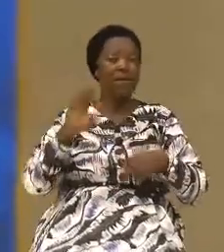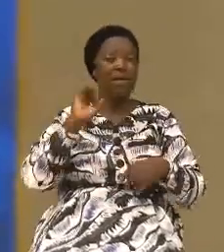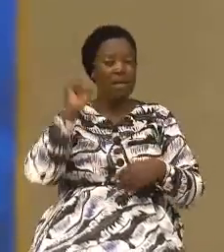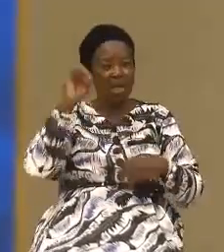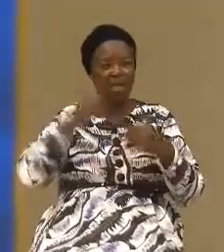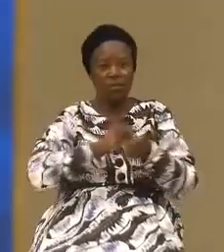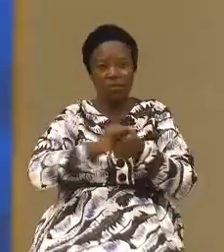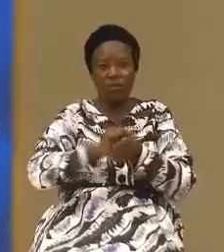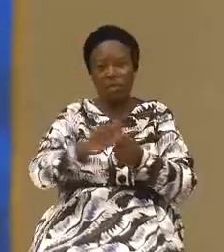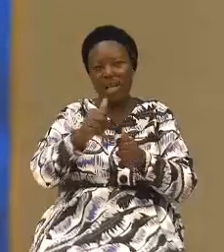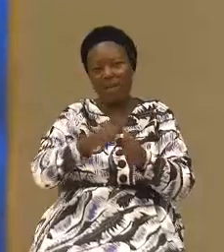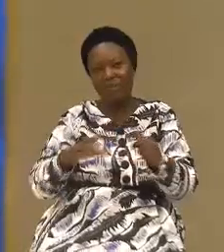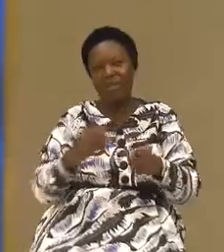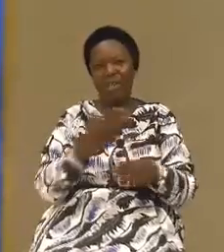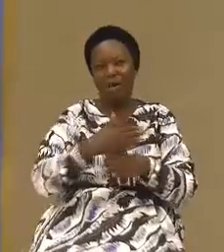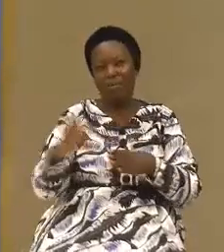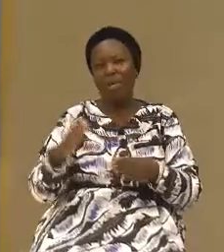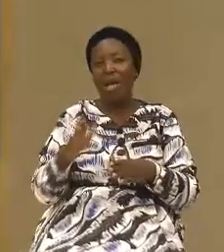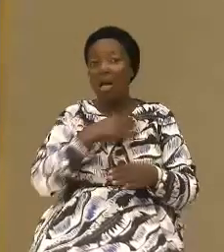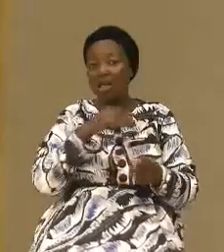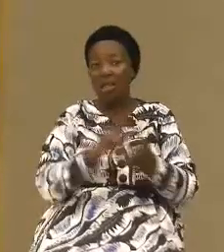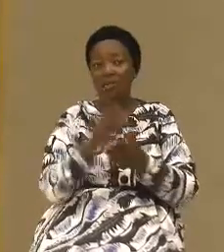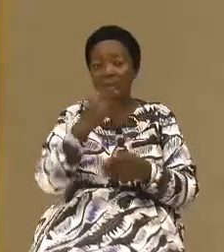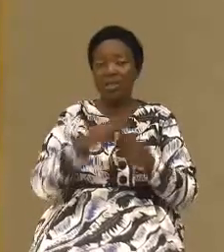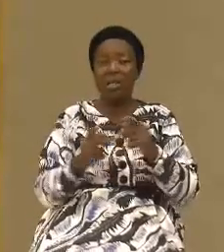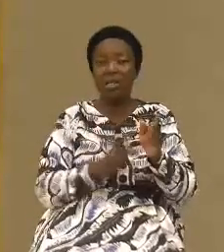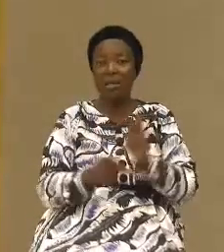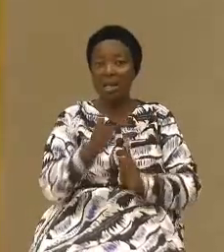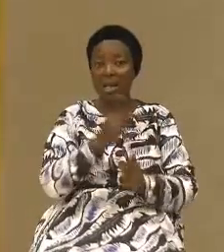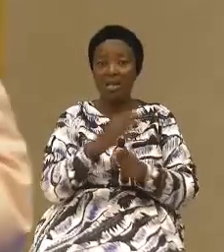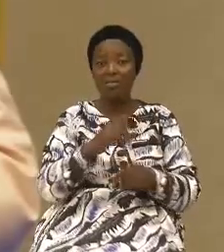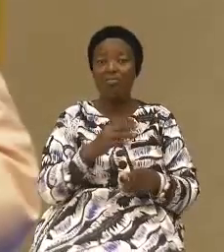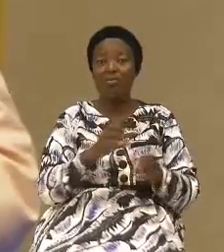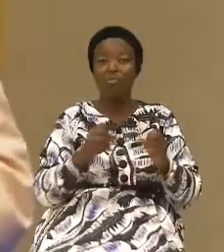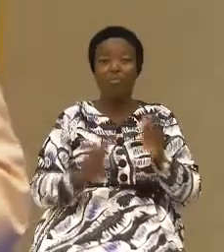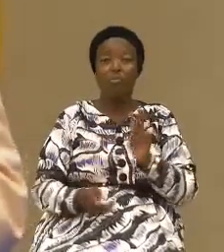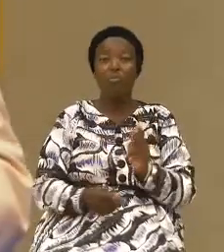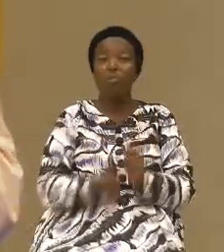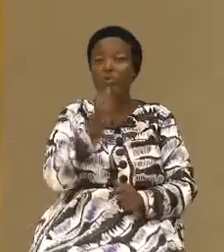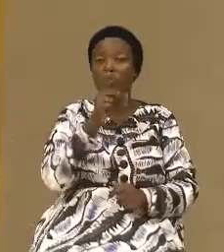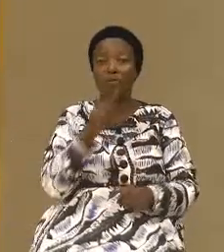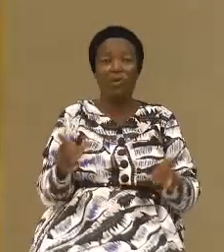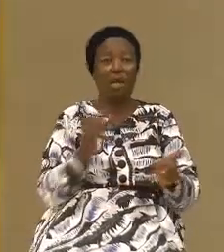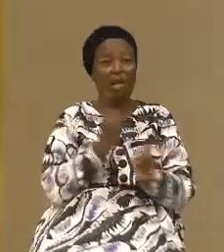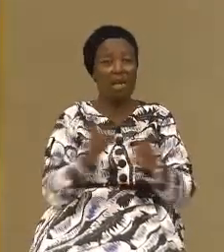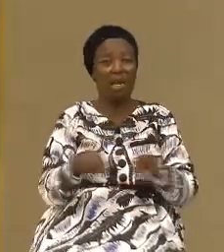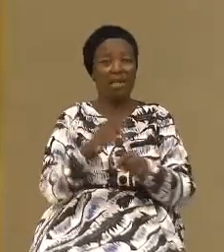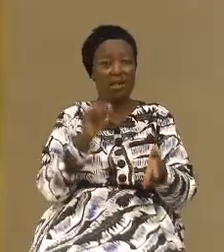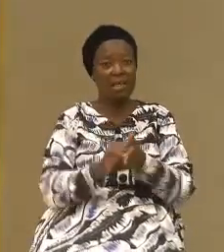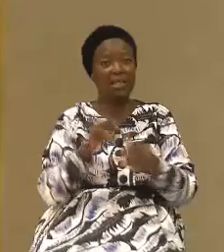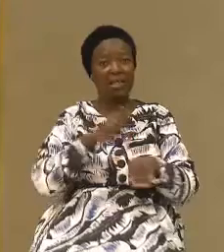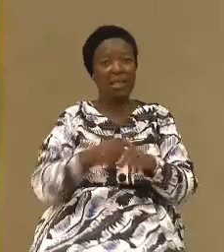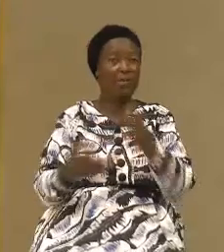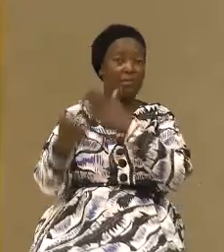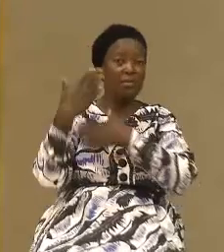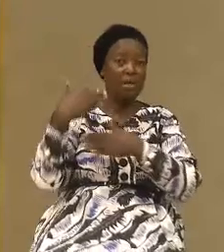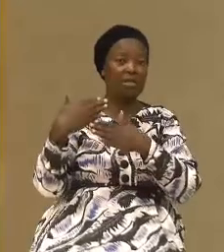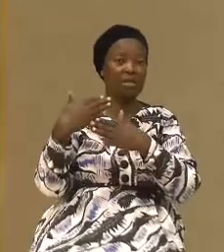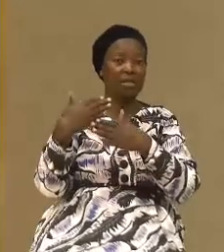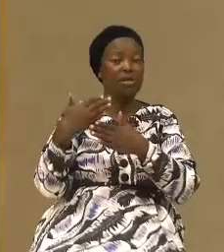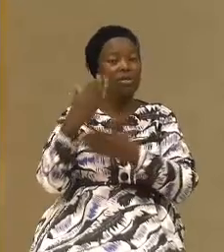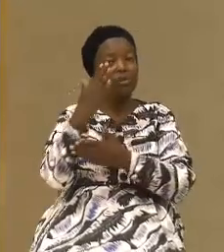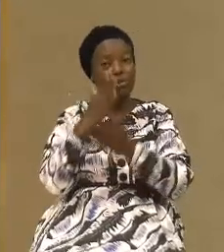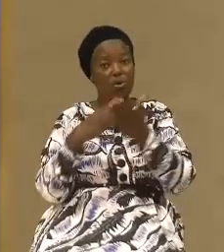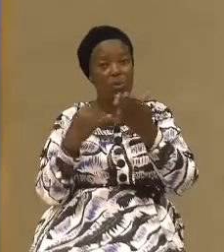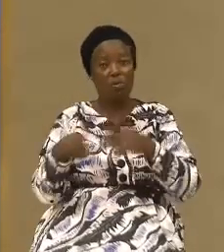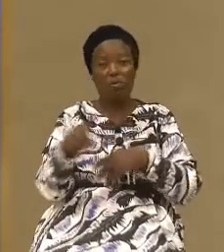away. And that's why it says, such were in the past, were some of you, but ye are